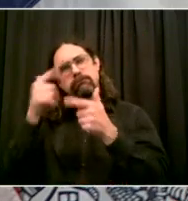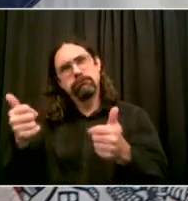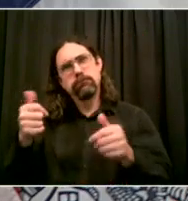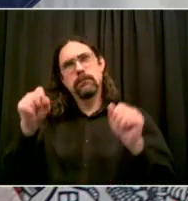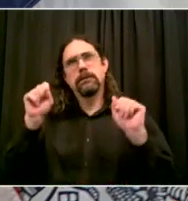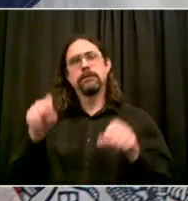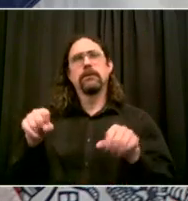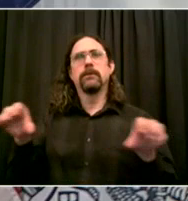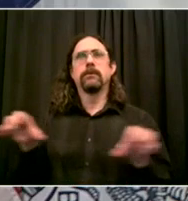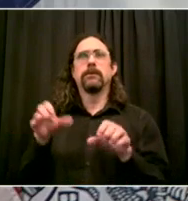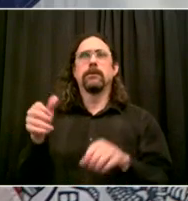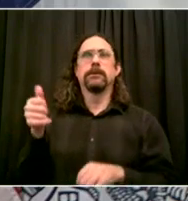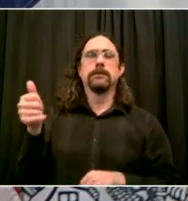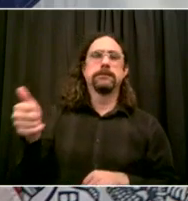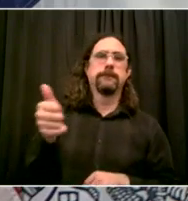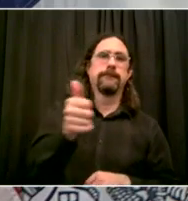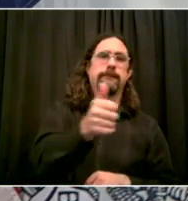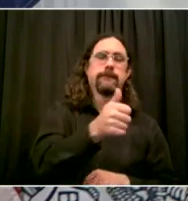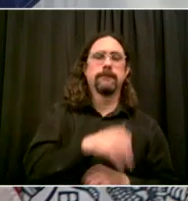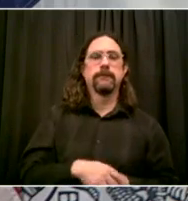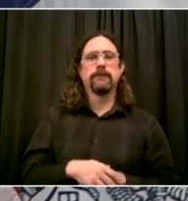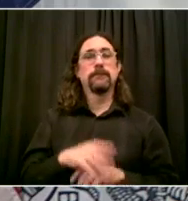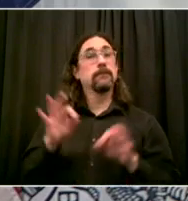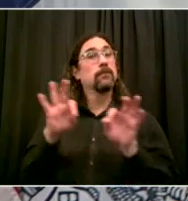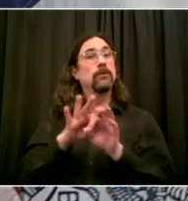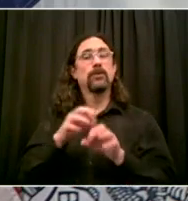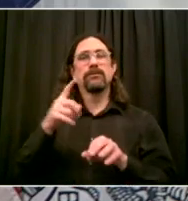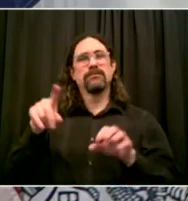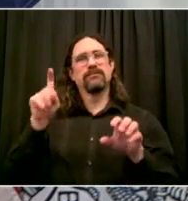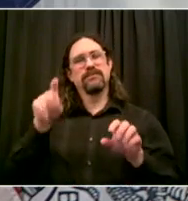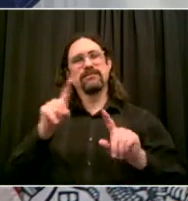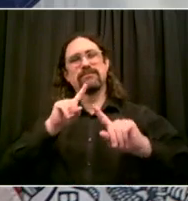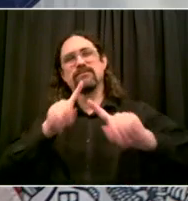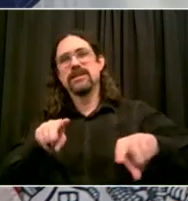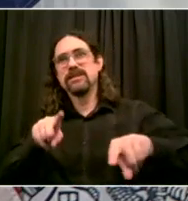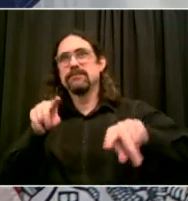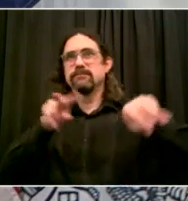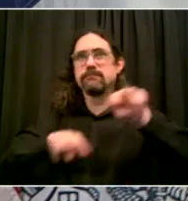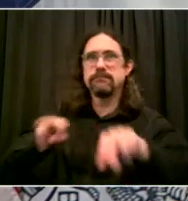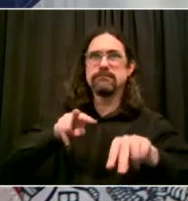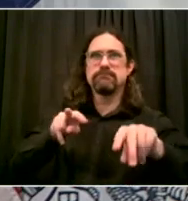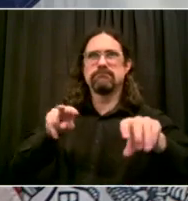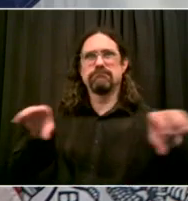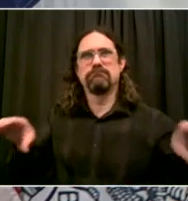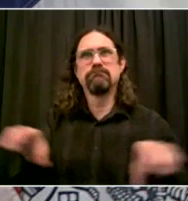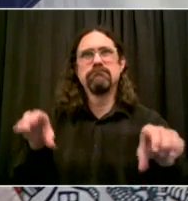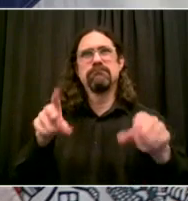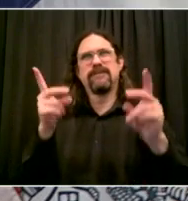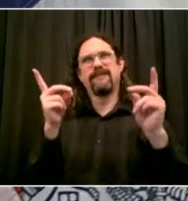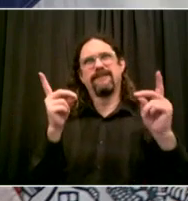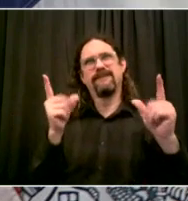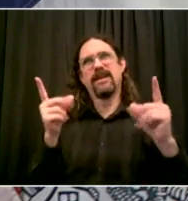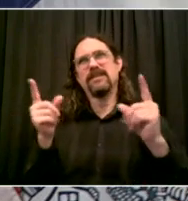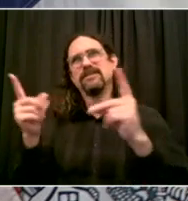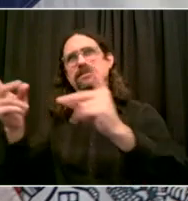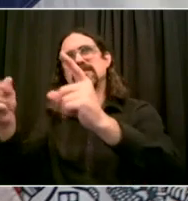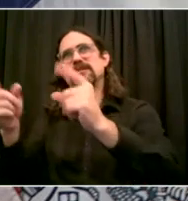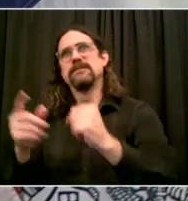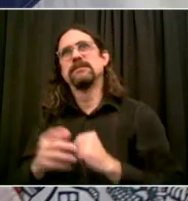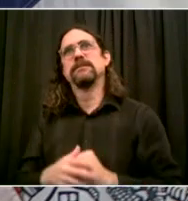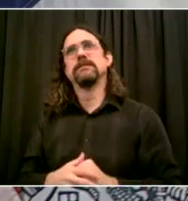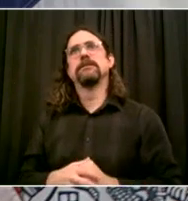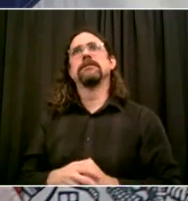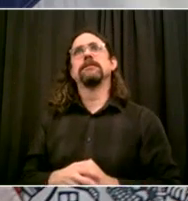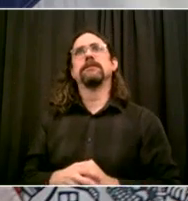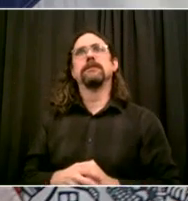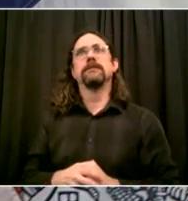I think the simple answer is no, it's not yet time for those broader restrictions. I pray it will never be that time. But if we don't act